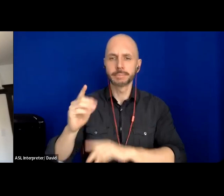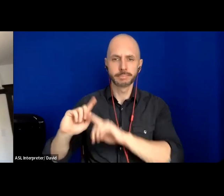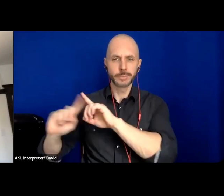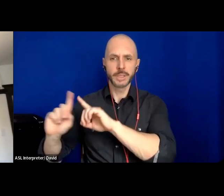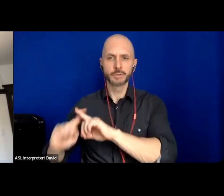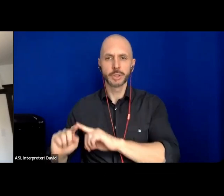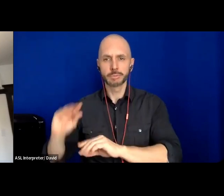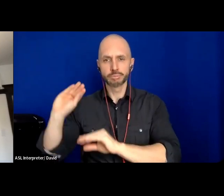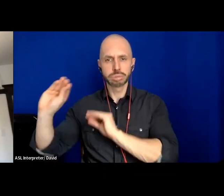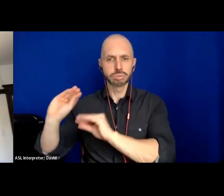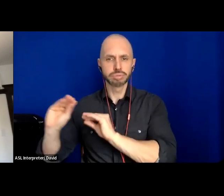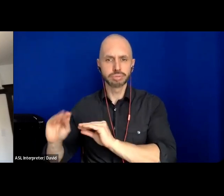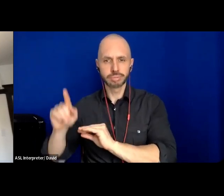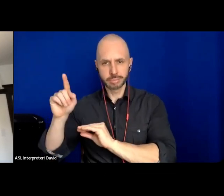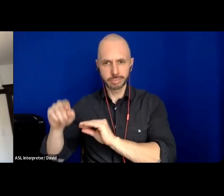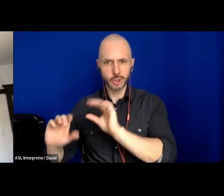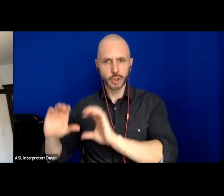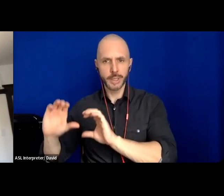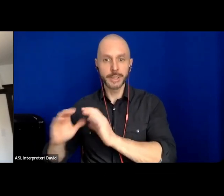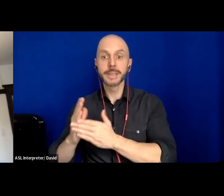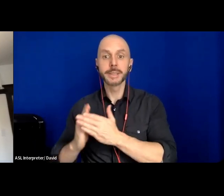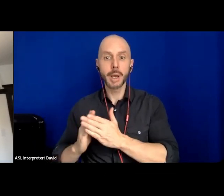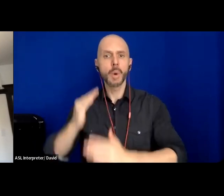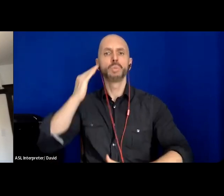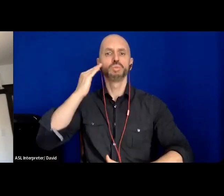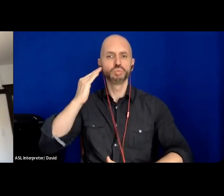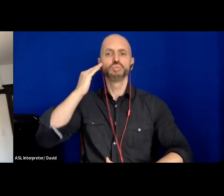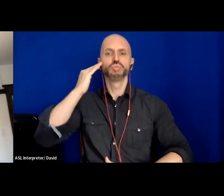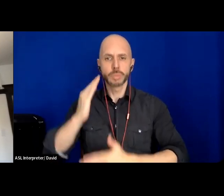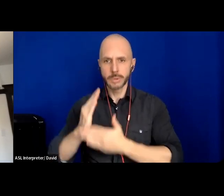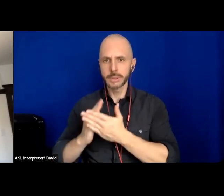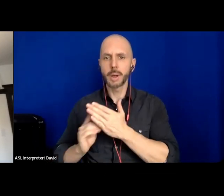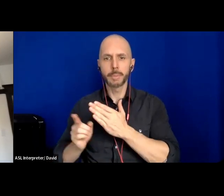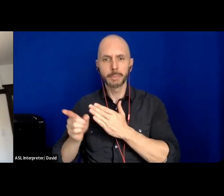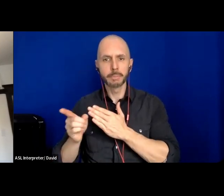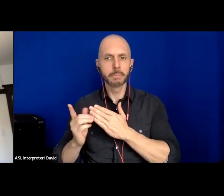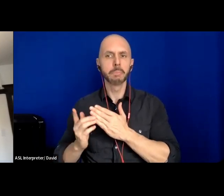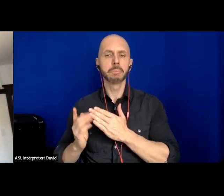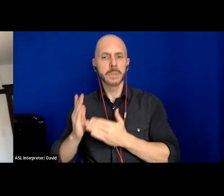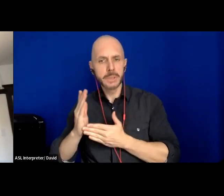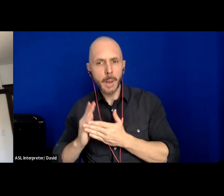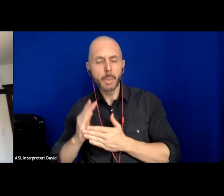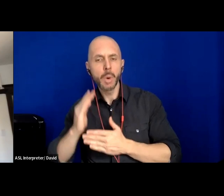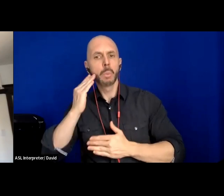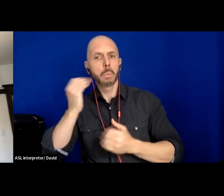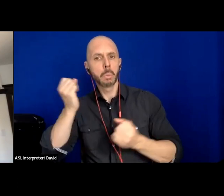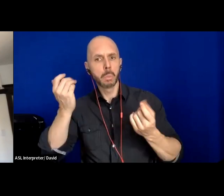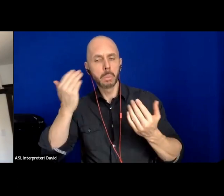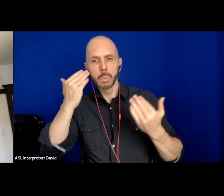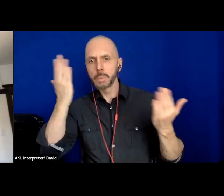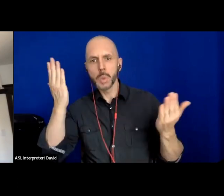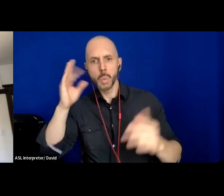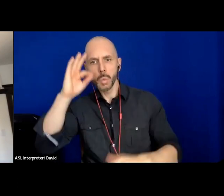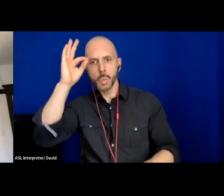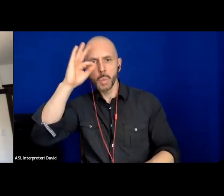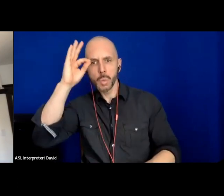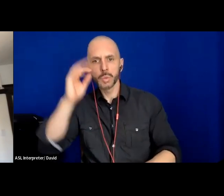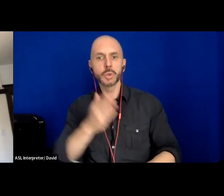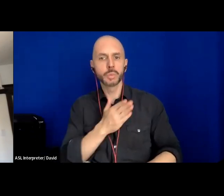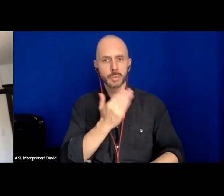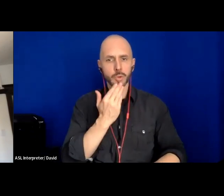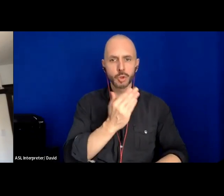So I think that having this knowledge brought to the group discussion is really, really, really